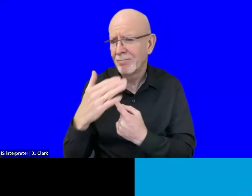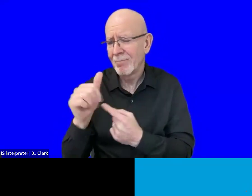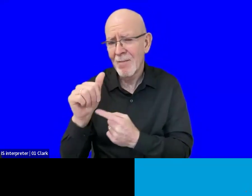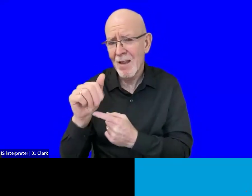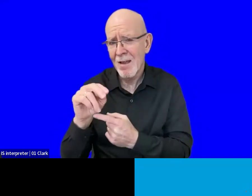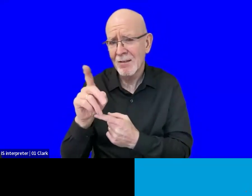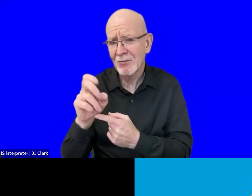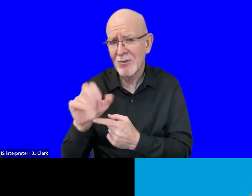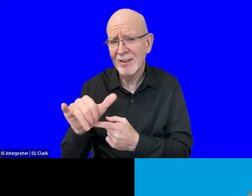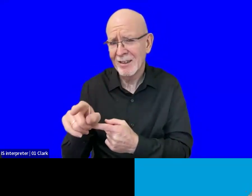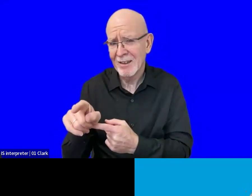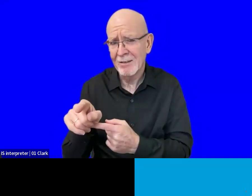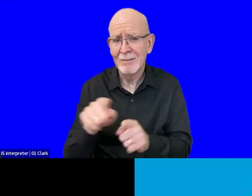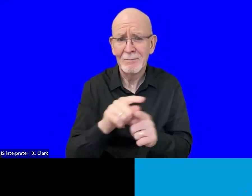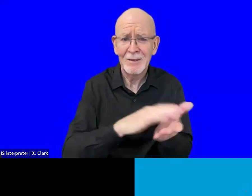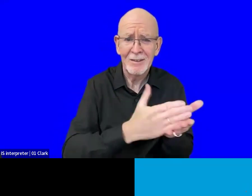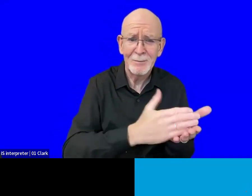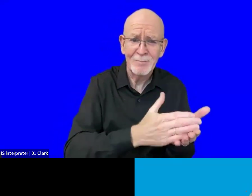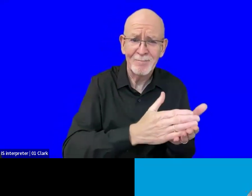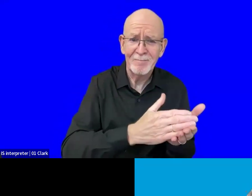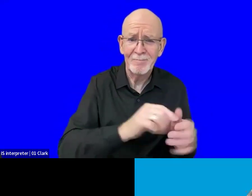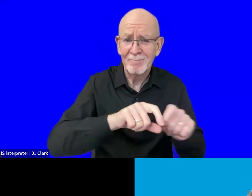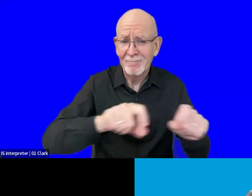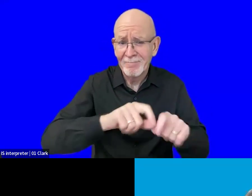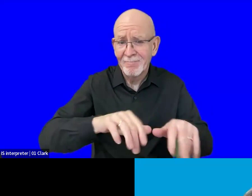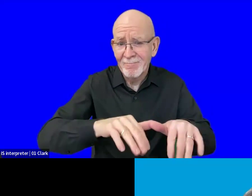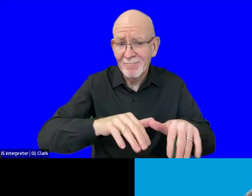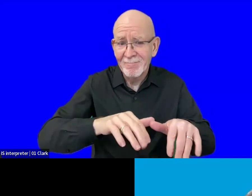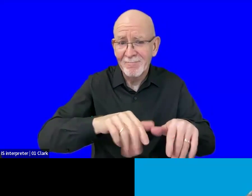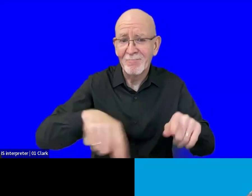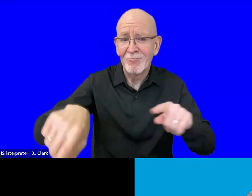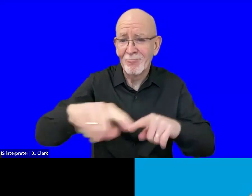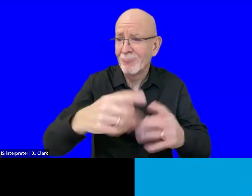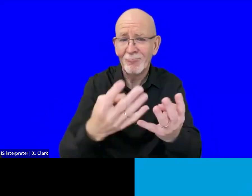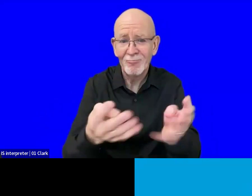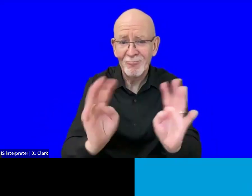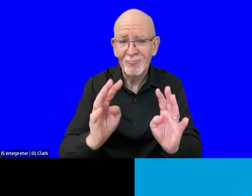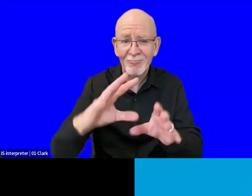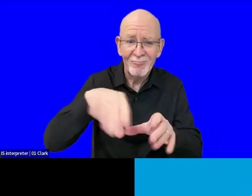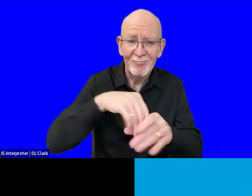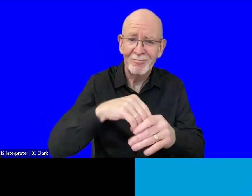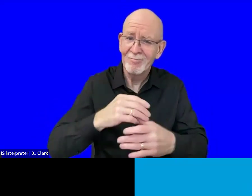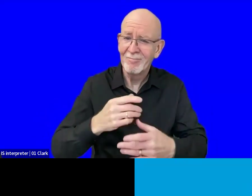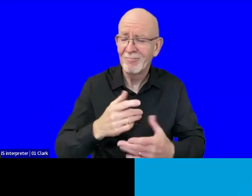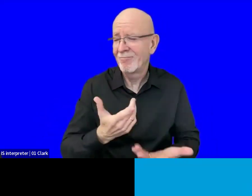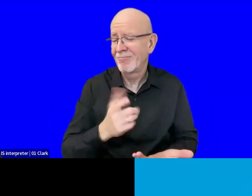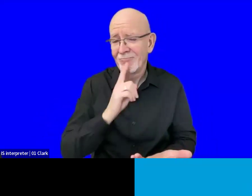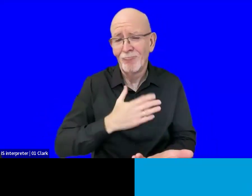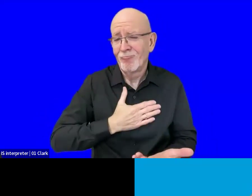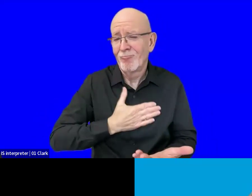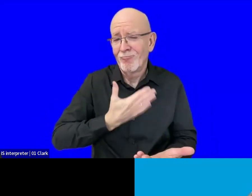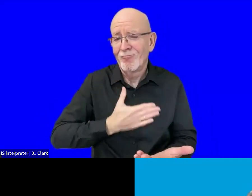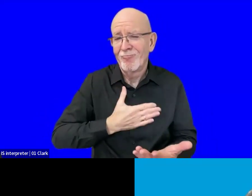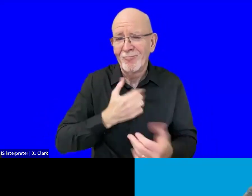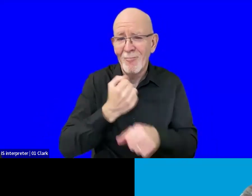team of socialprotection.org. It's always a pleasure to work with you. Thank you for your support. And yeah, let's meet